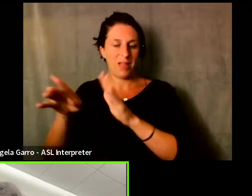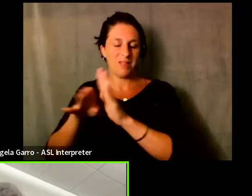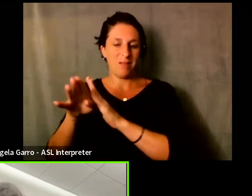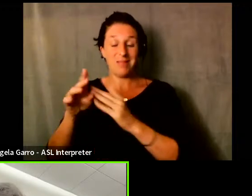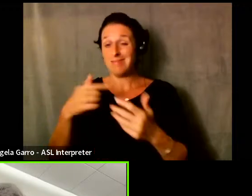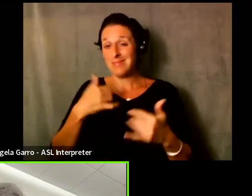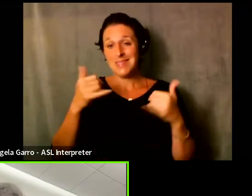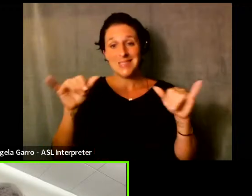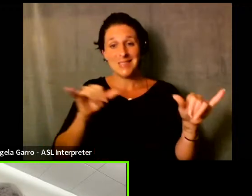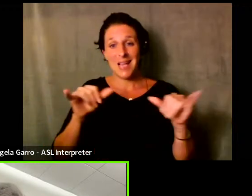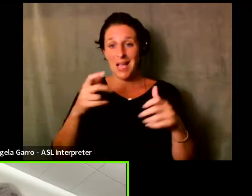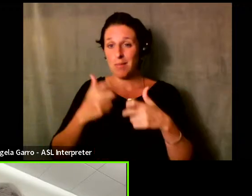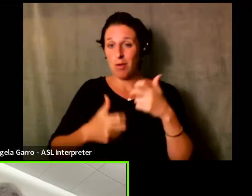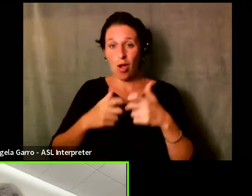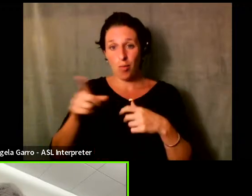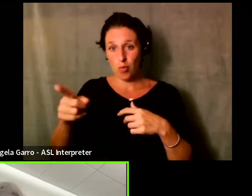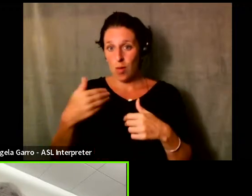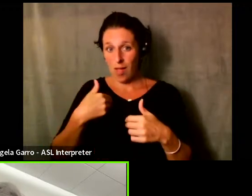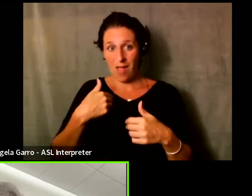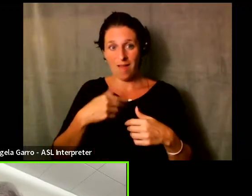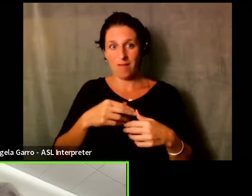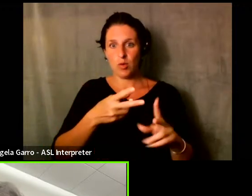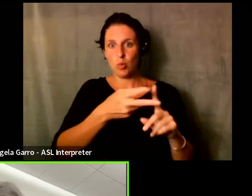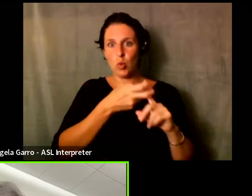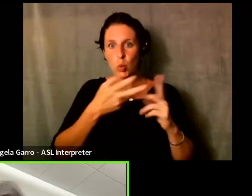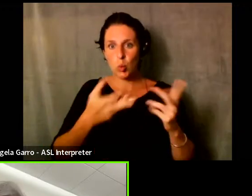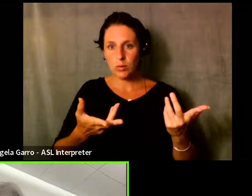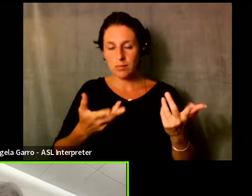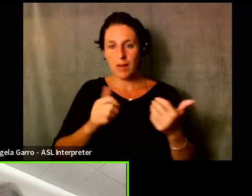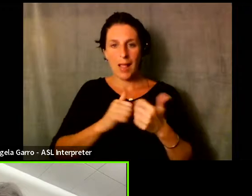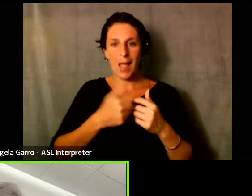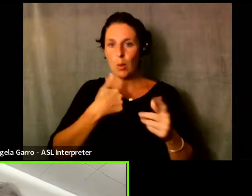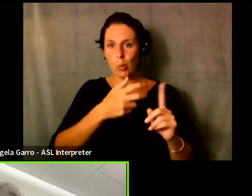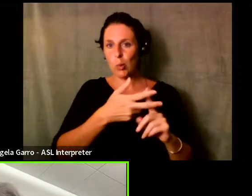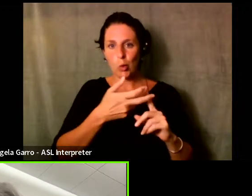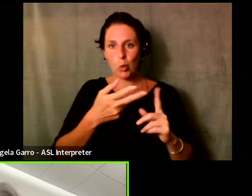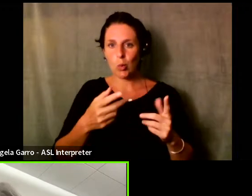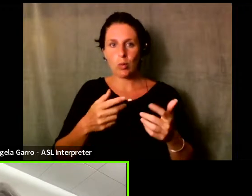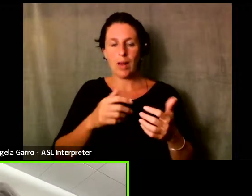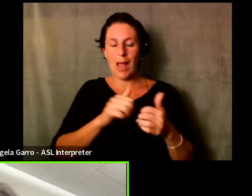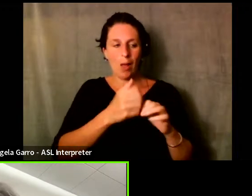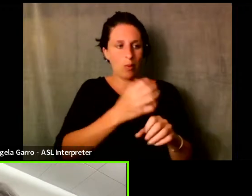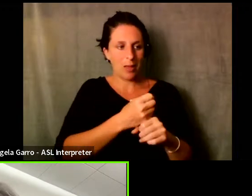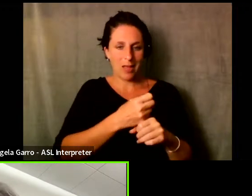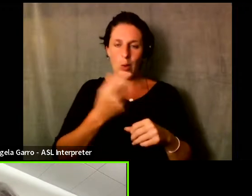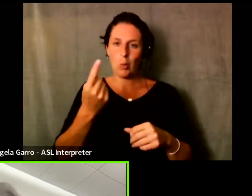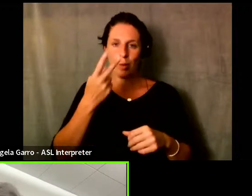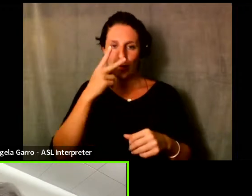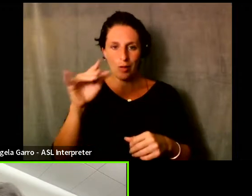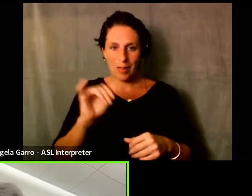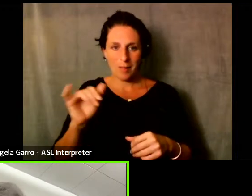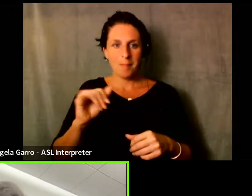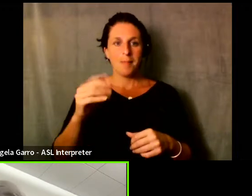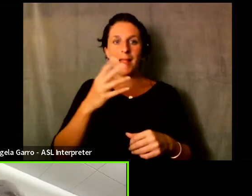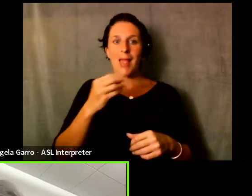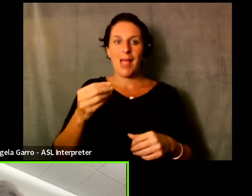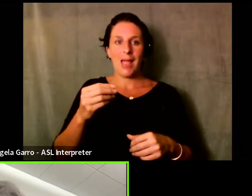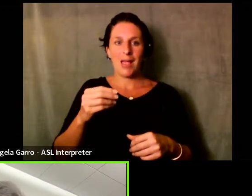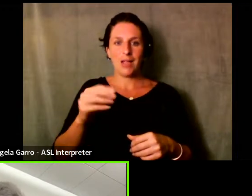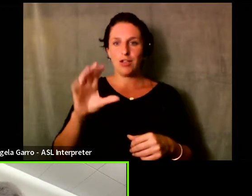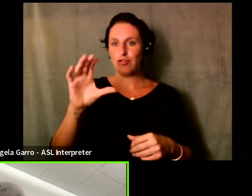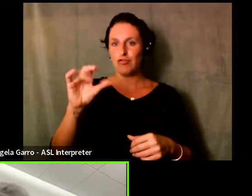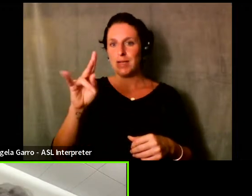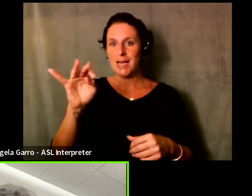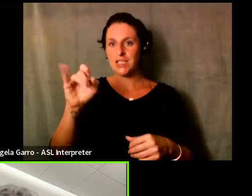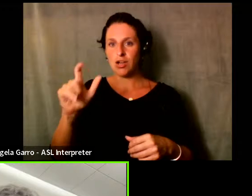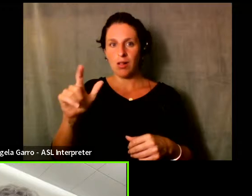is recruitment. And so trying to recruit, how do we get that? What does that look like? And credentialing is a big, huge